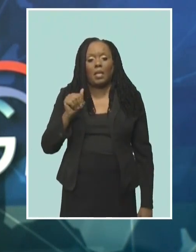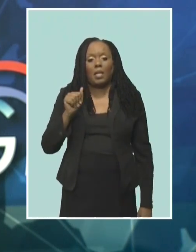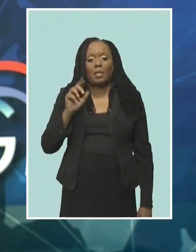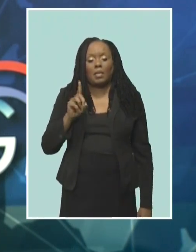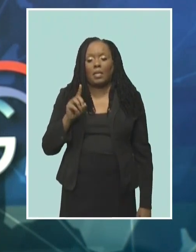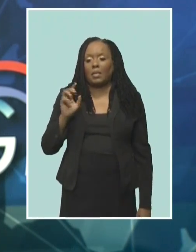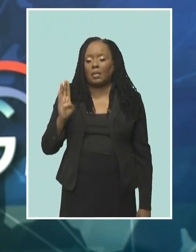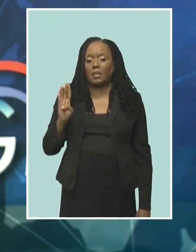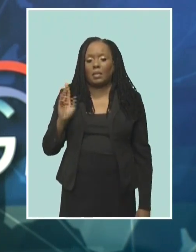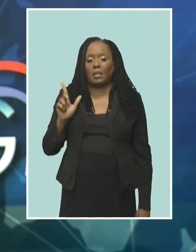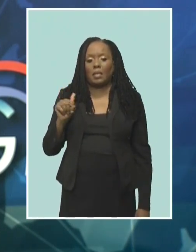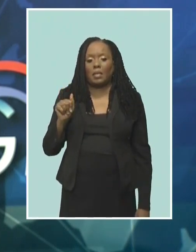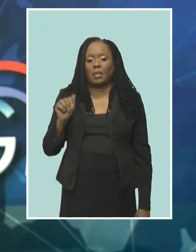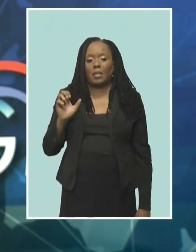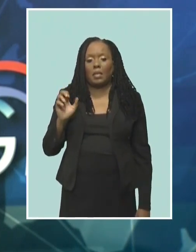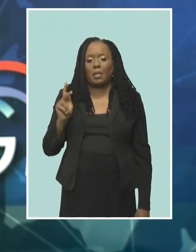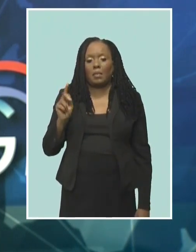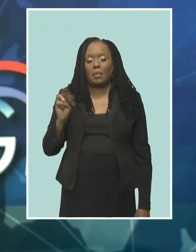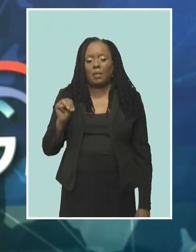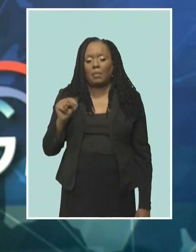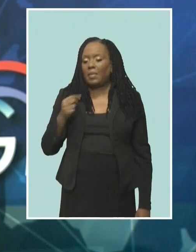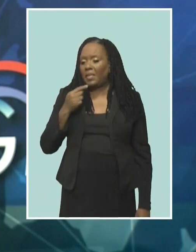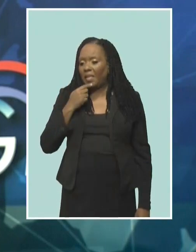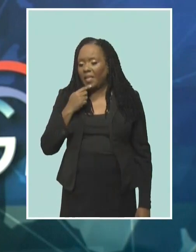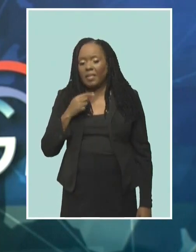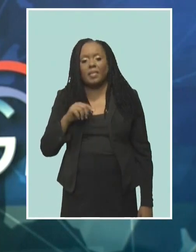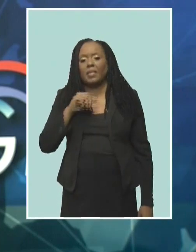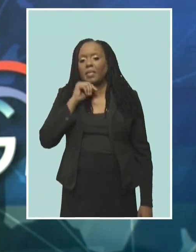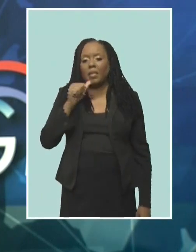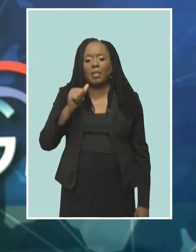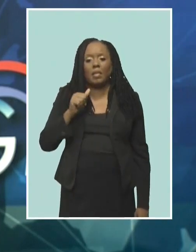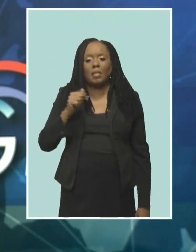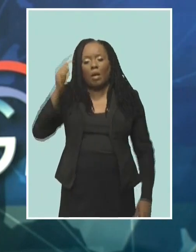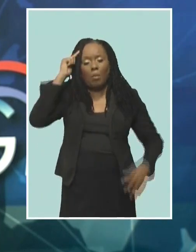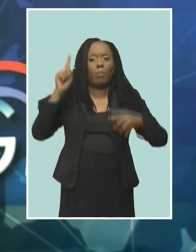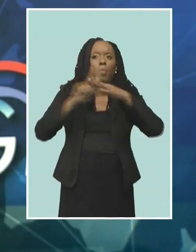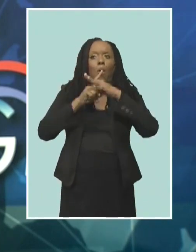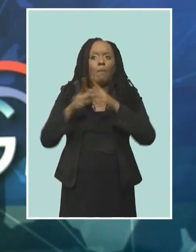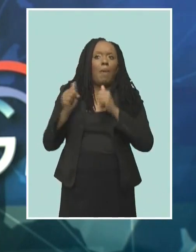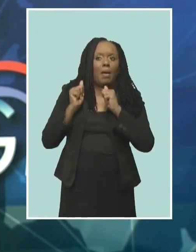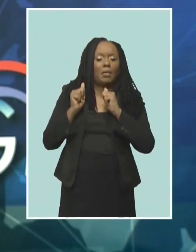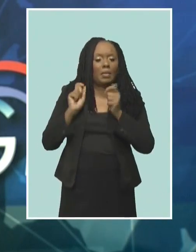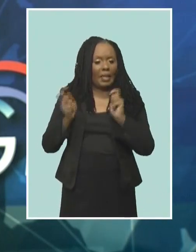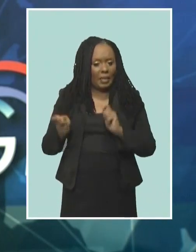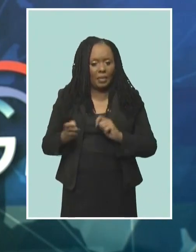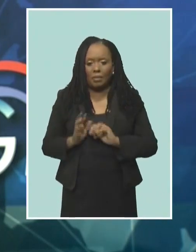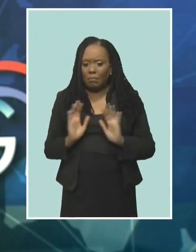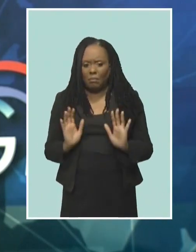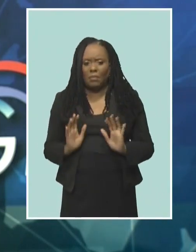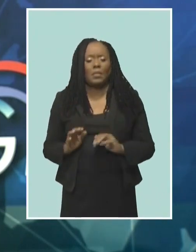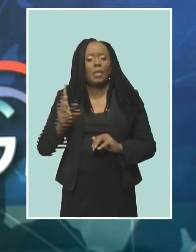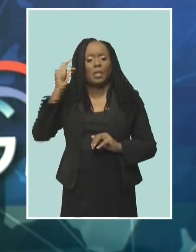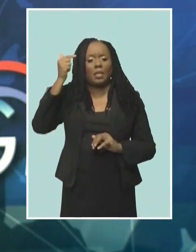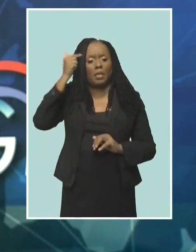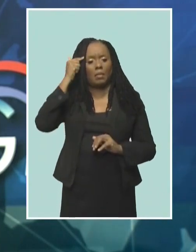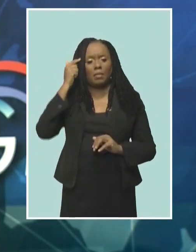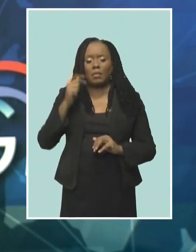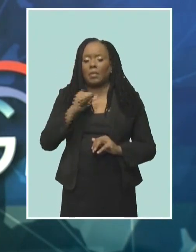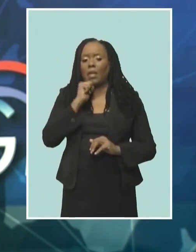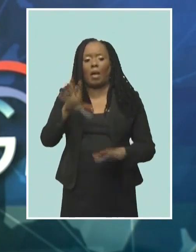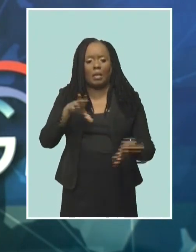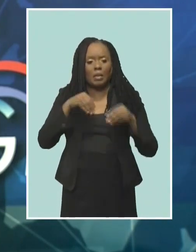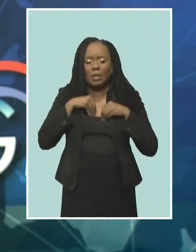knee-jerk reaction. He says the tightening of the grounds on which one can qualify for bail demonstrates government's zero tolerance for